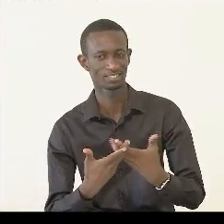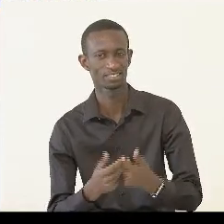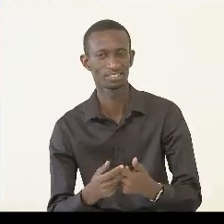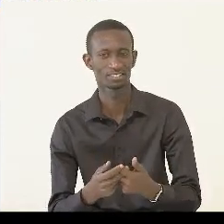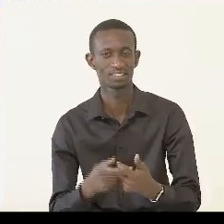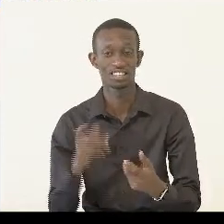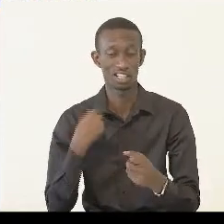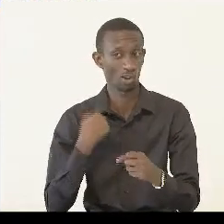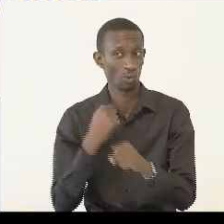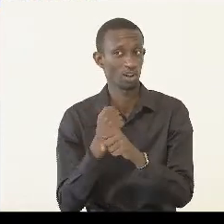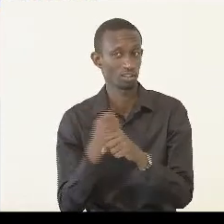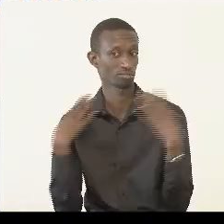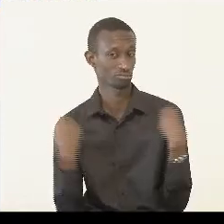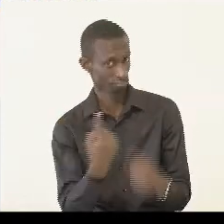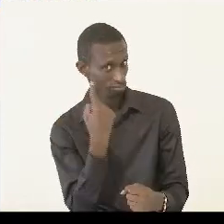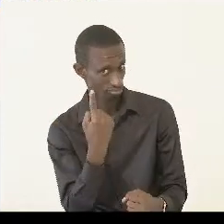I'll do only one for you.